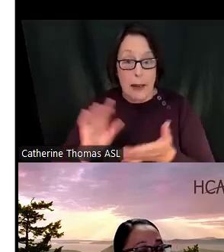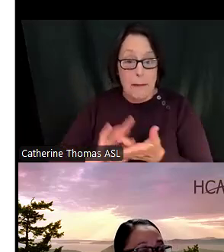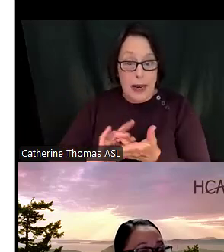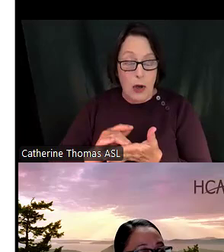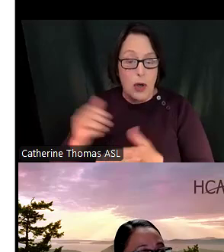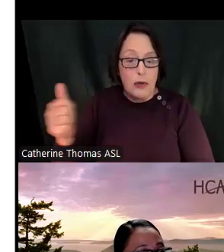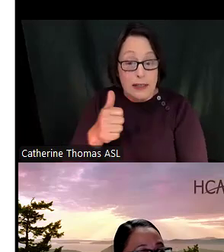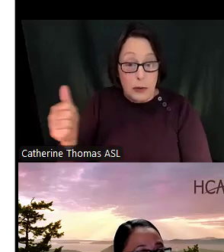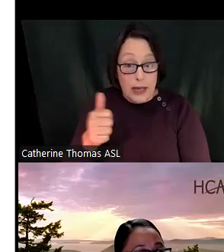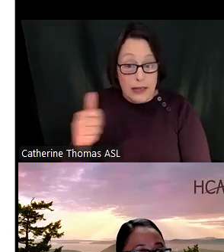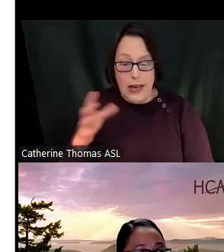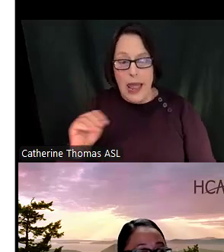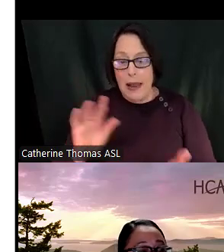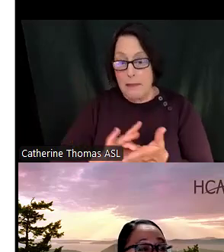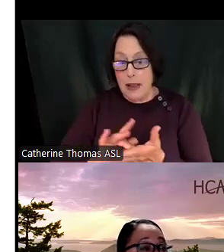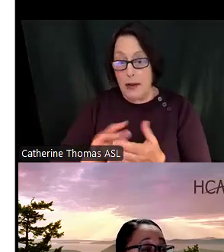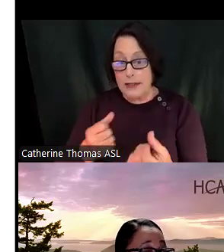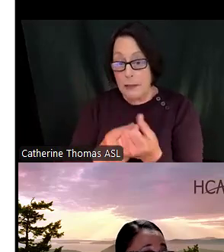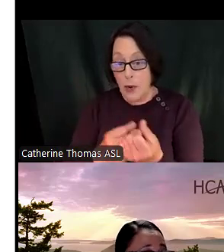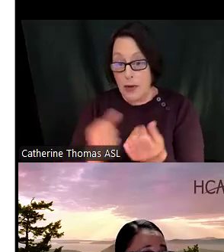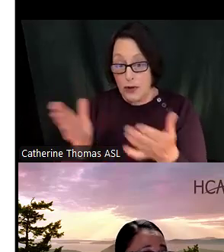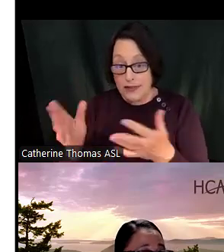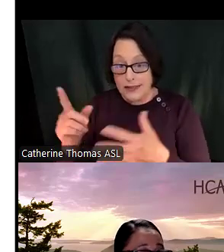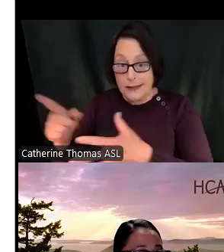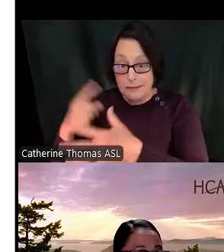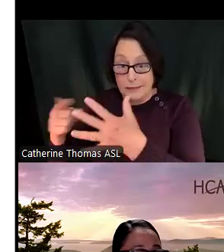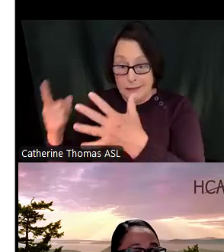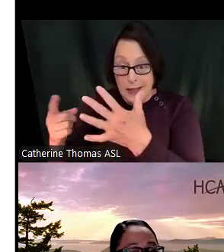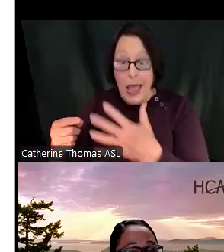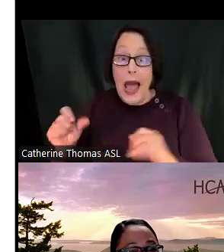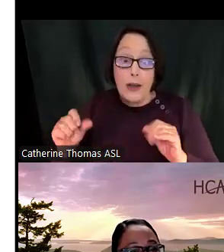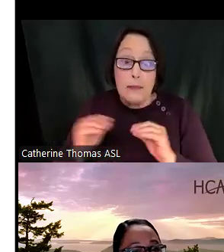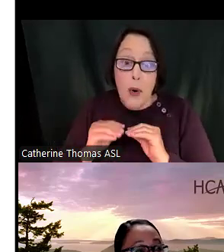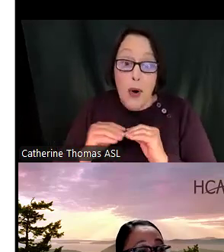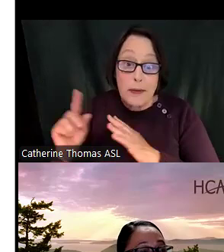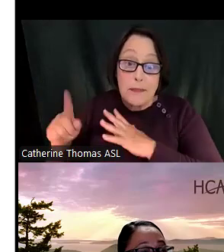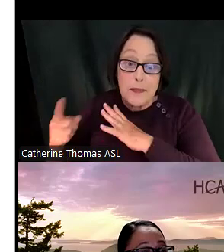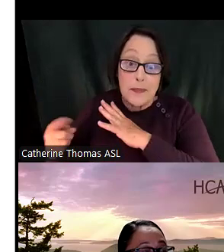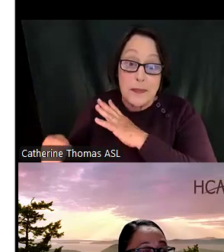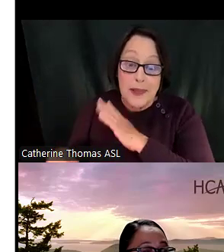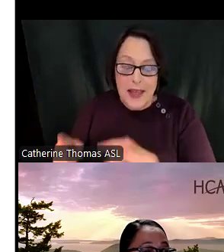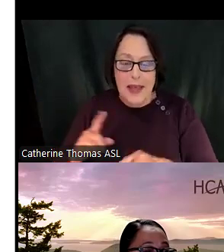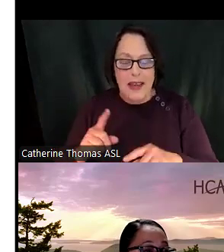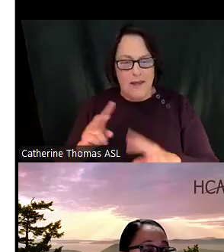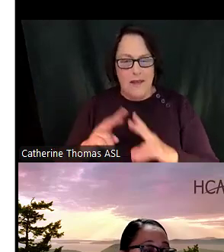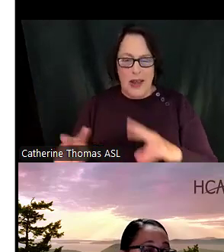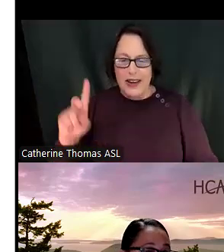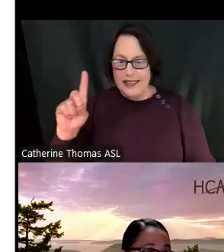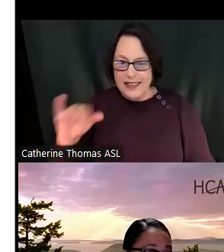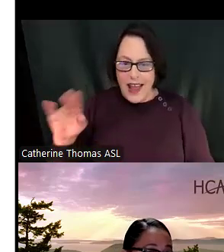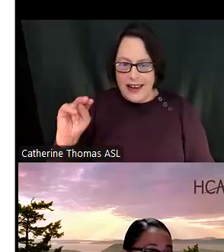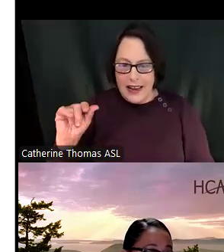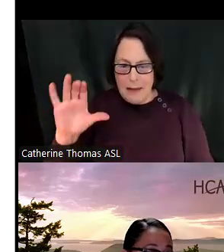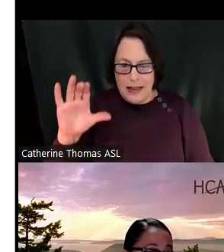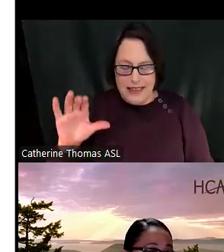as well as maternal support services. And I could continue to name more, but we have a very dynamic team here at